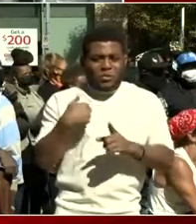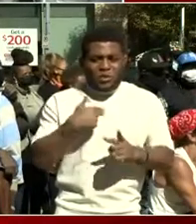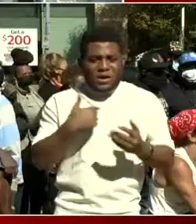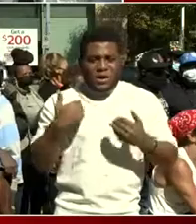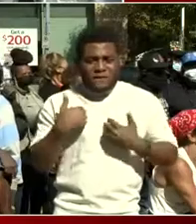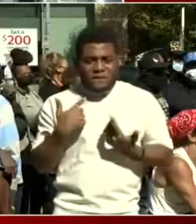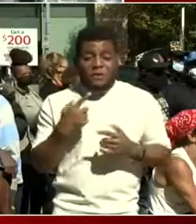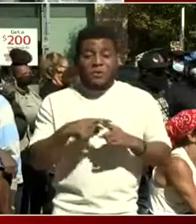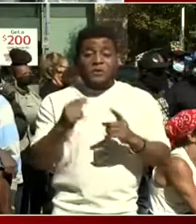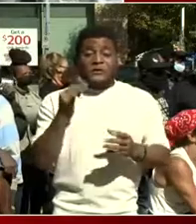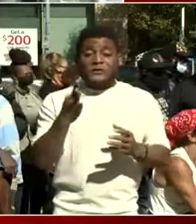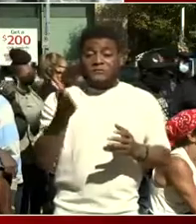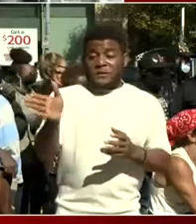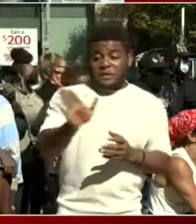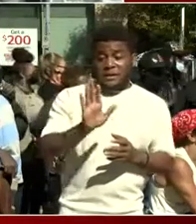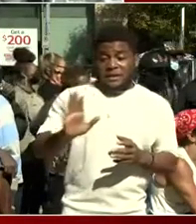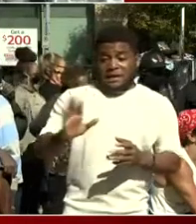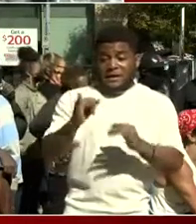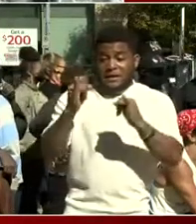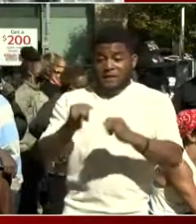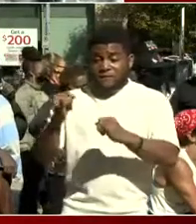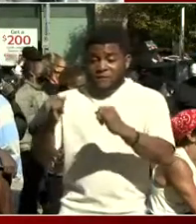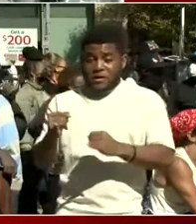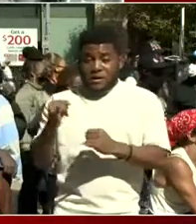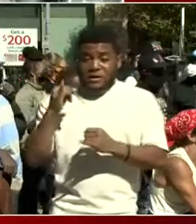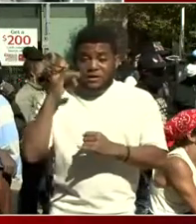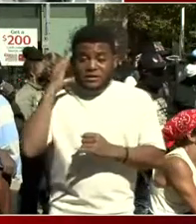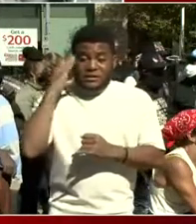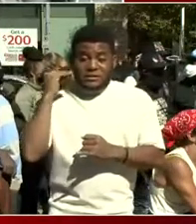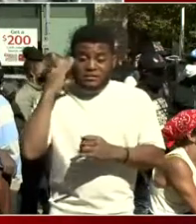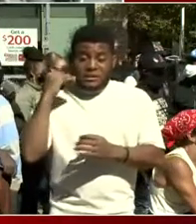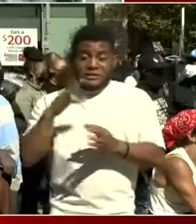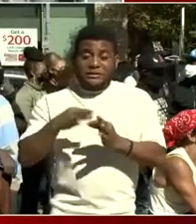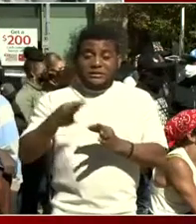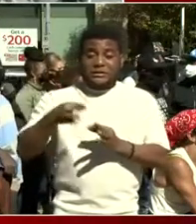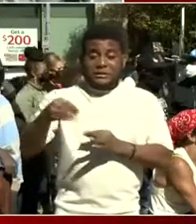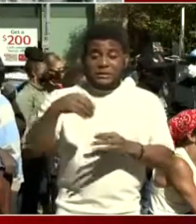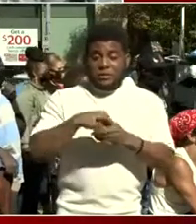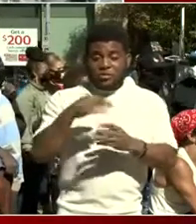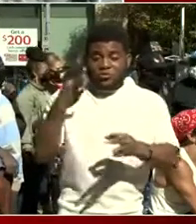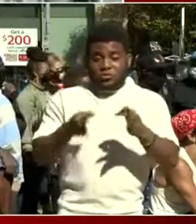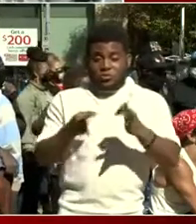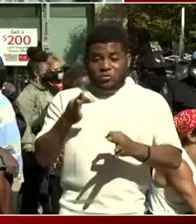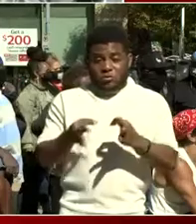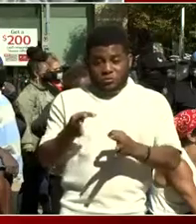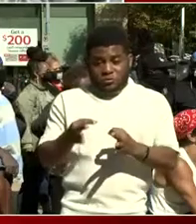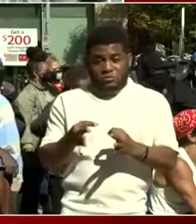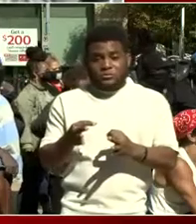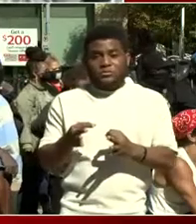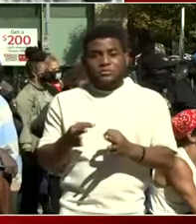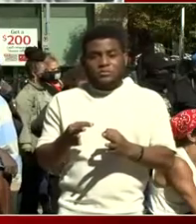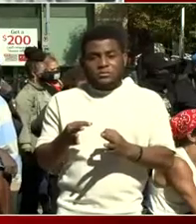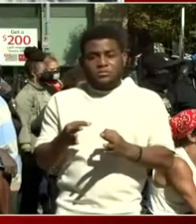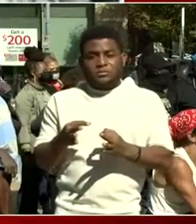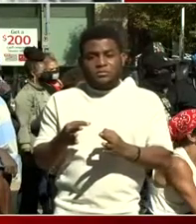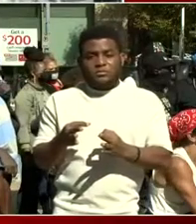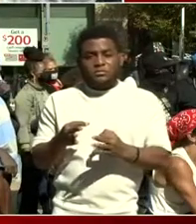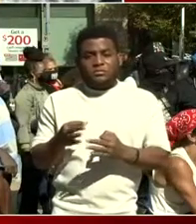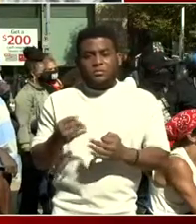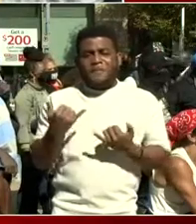are experiencing delays, I know that there was some delays maybe a couple of months ago. We have redistributed some